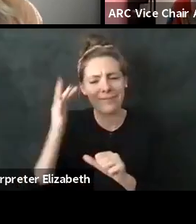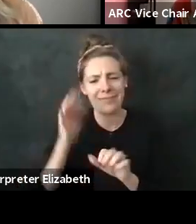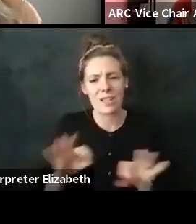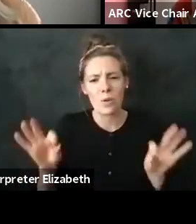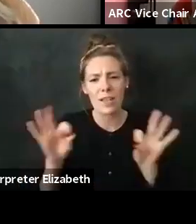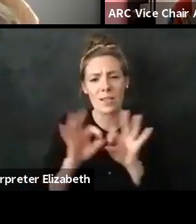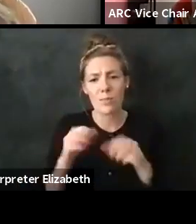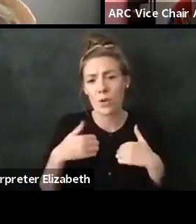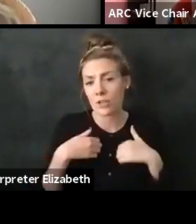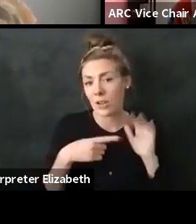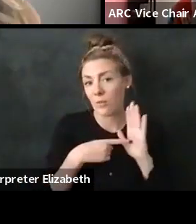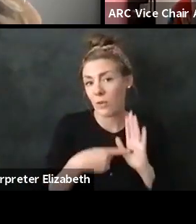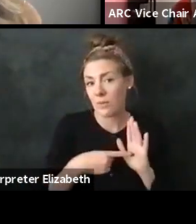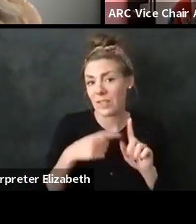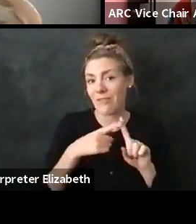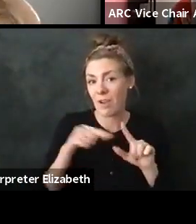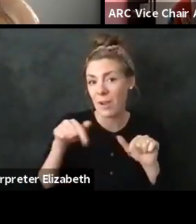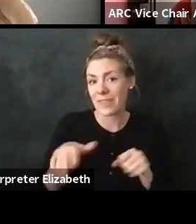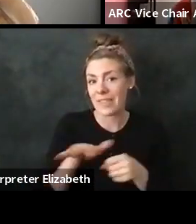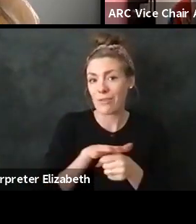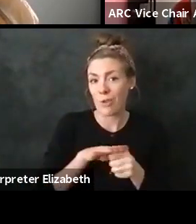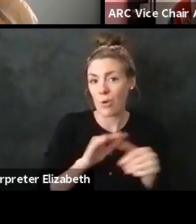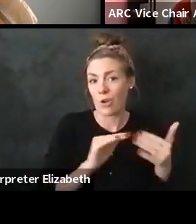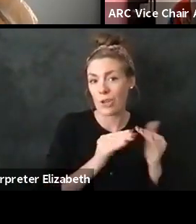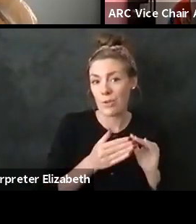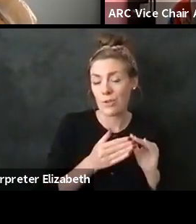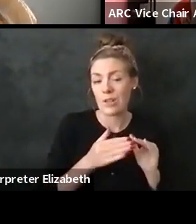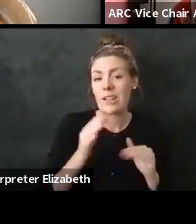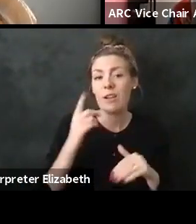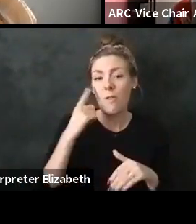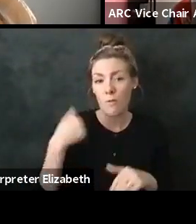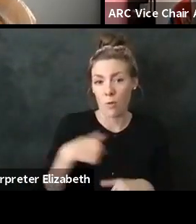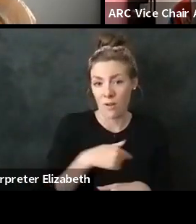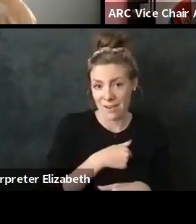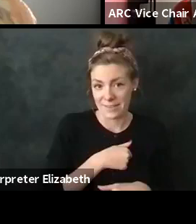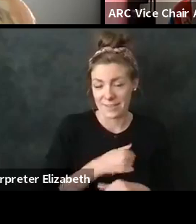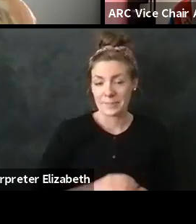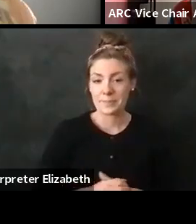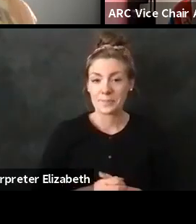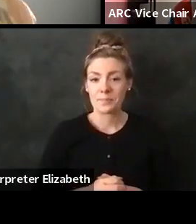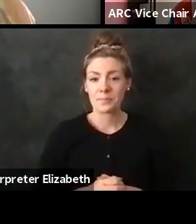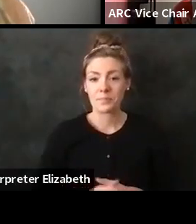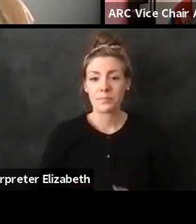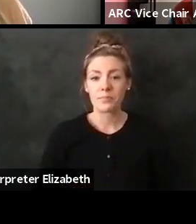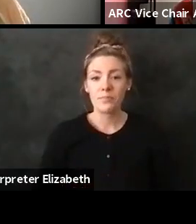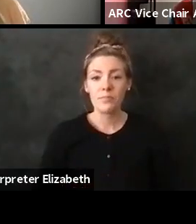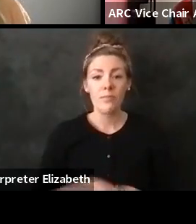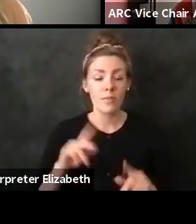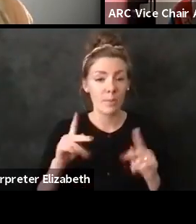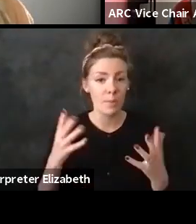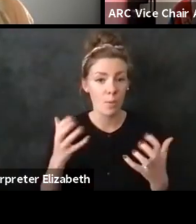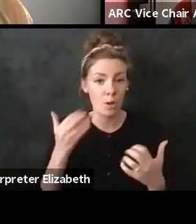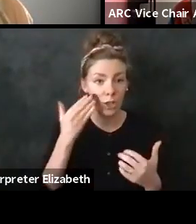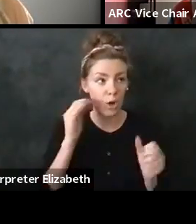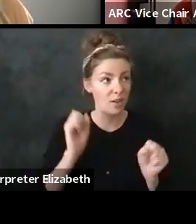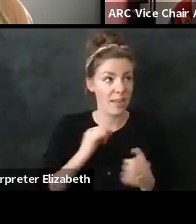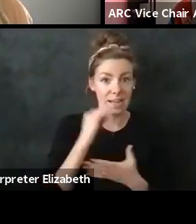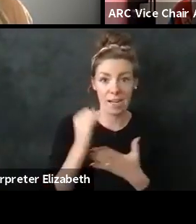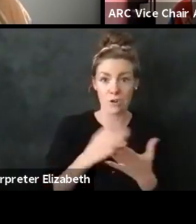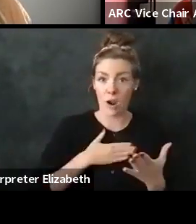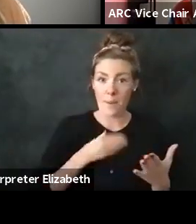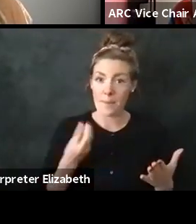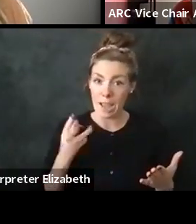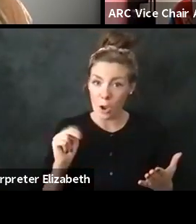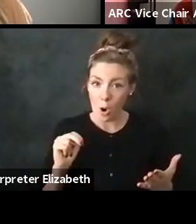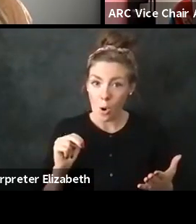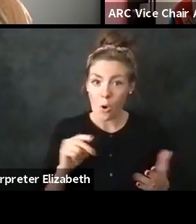have representatives from our local community speaking for us at the elected level. Folks want to know, can I draw my own map for consideration?